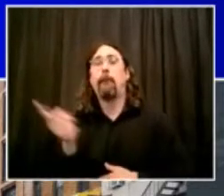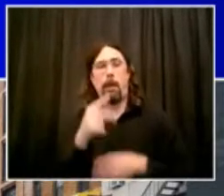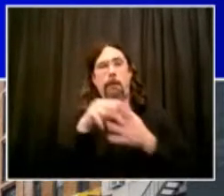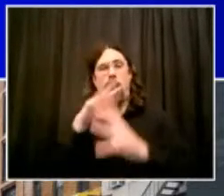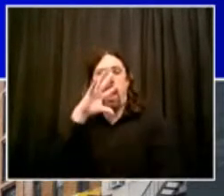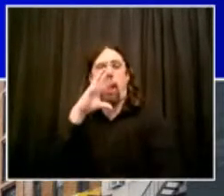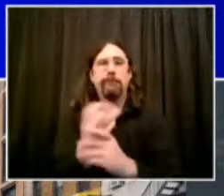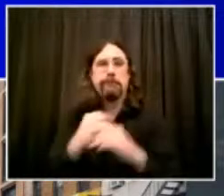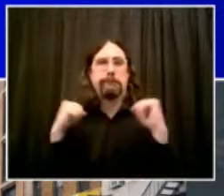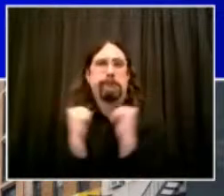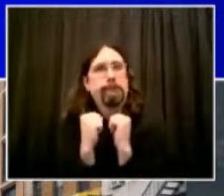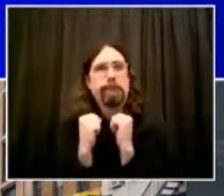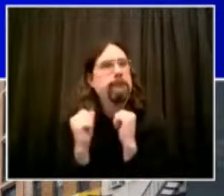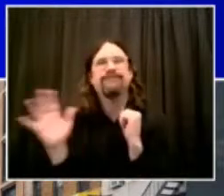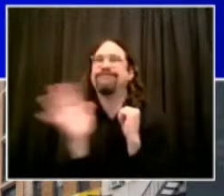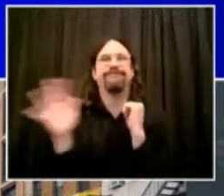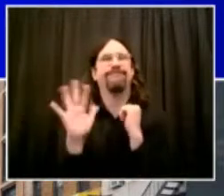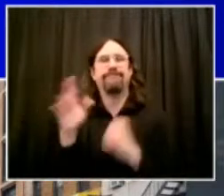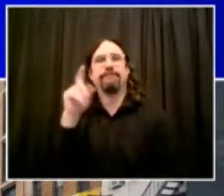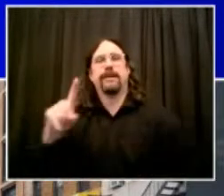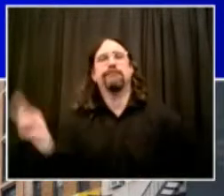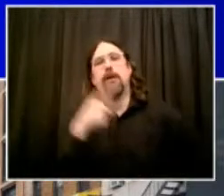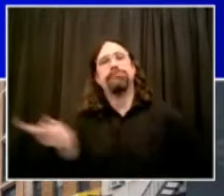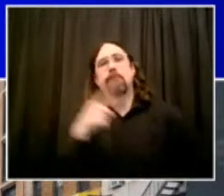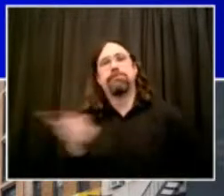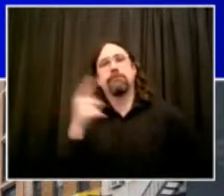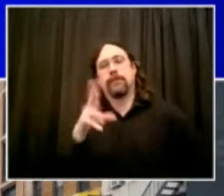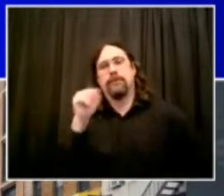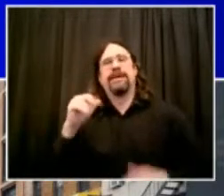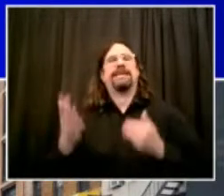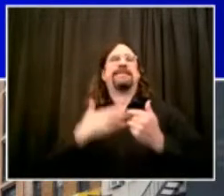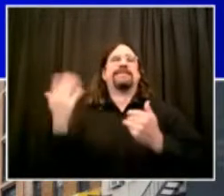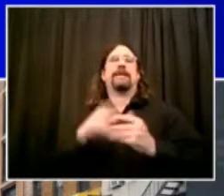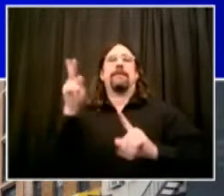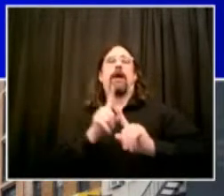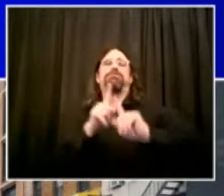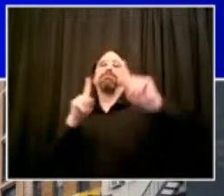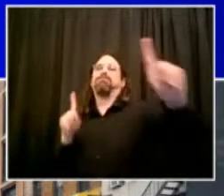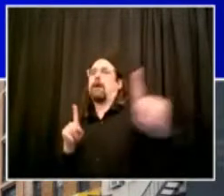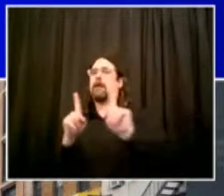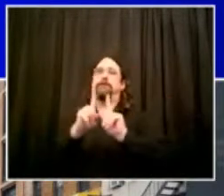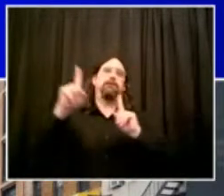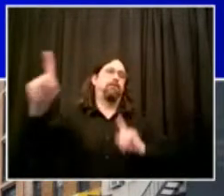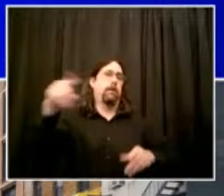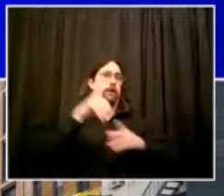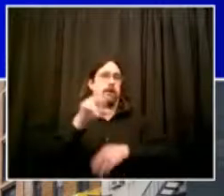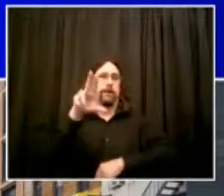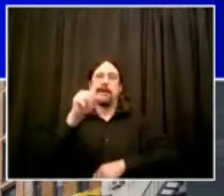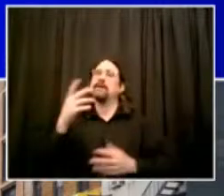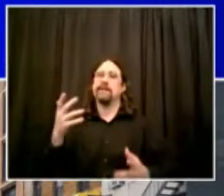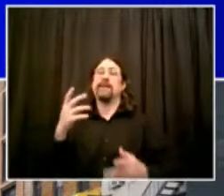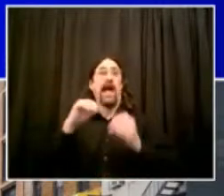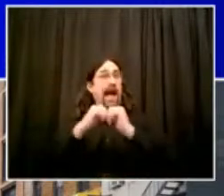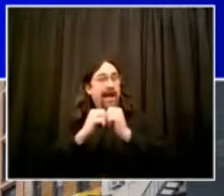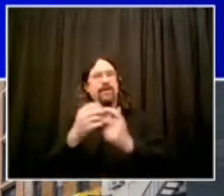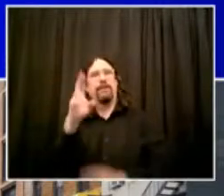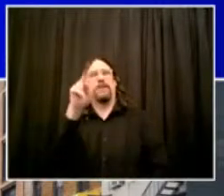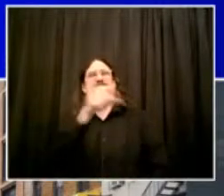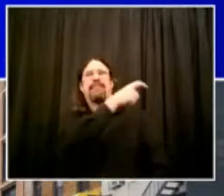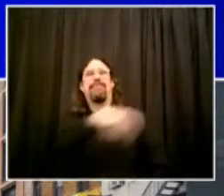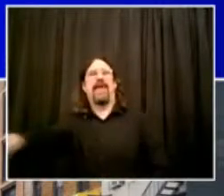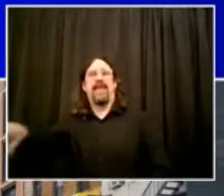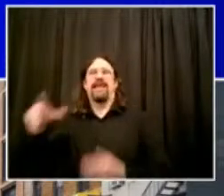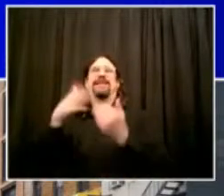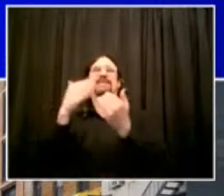seen on 14th Street, Manhattan, we're going to add 5 new busways. They will be